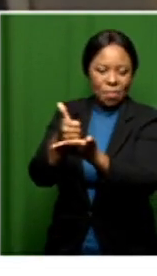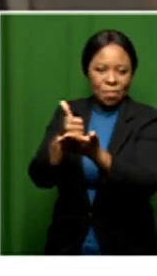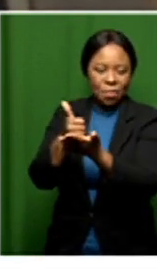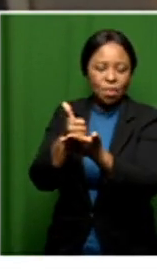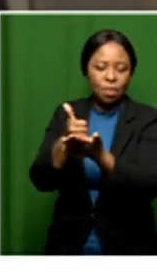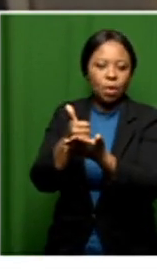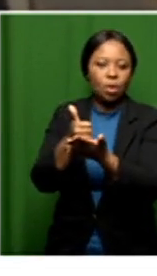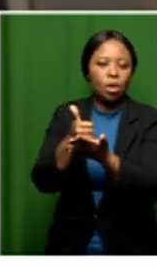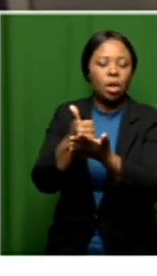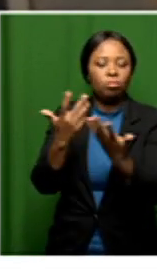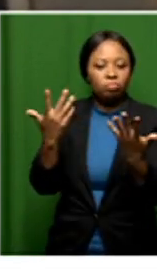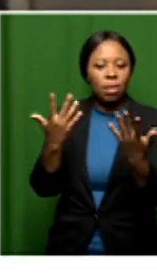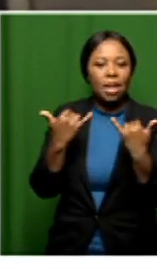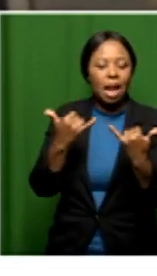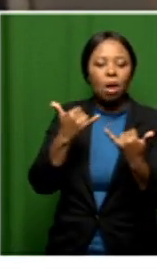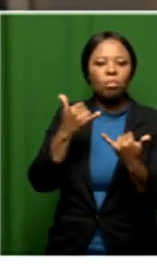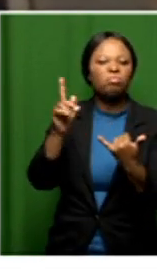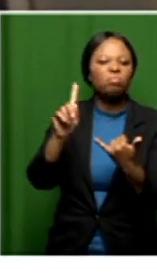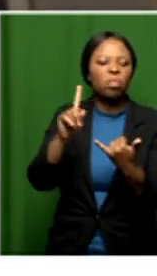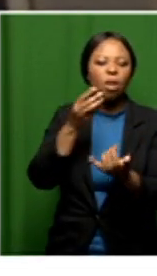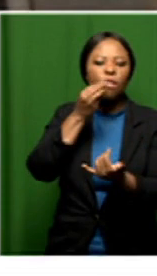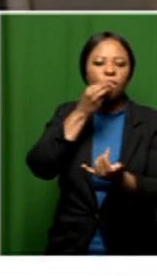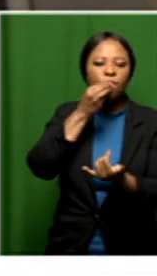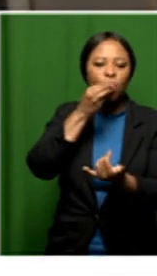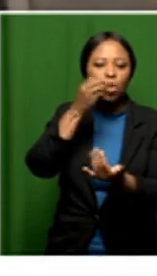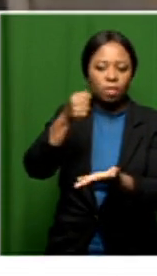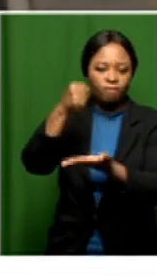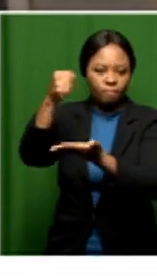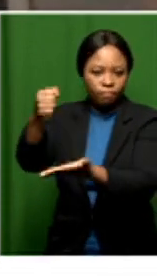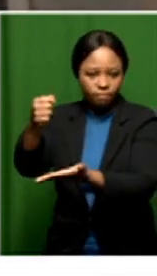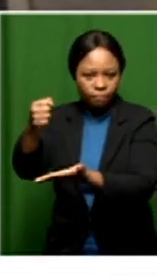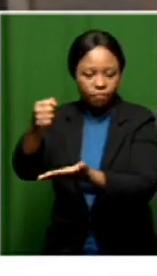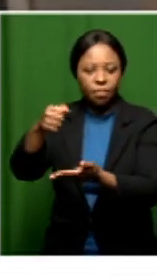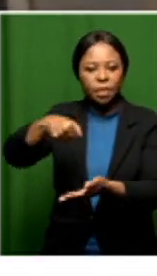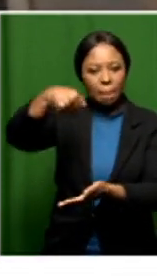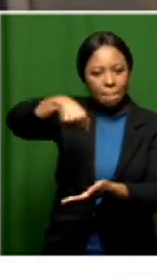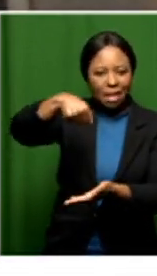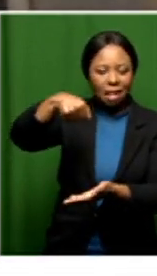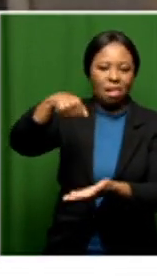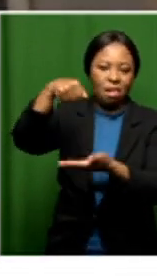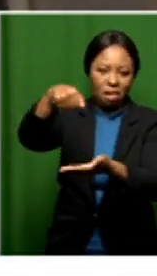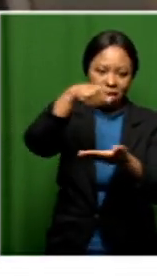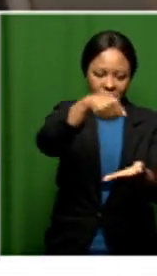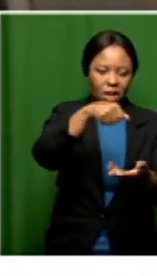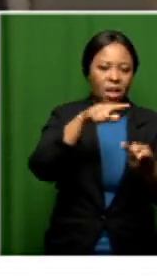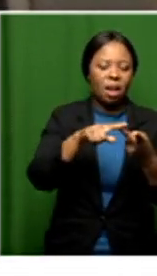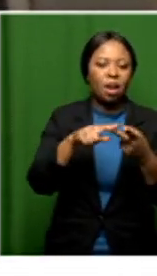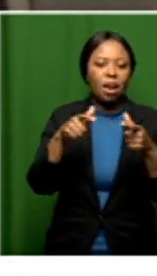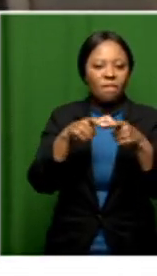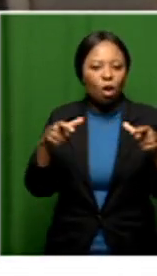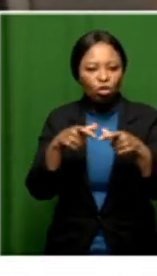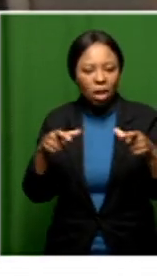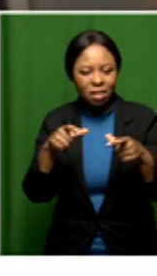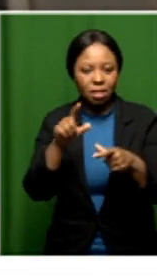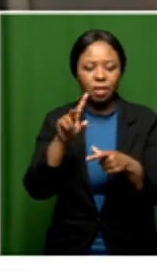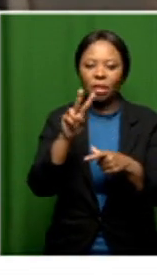our case, in the form of food relief to all of South Africa through food parcels and food vouchers and farming input